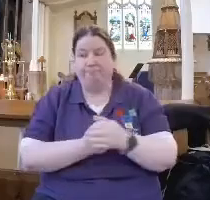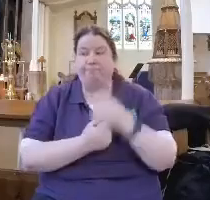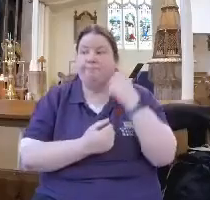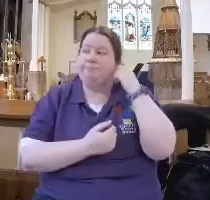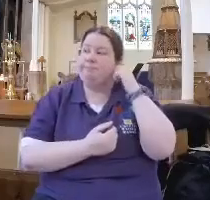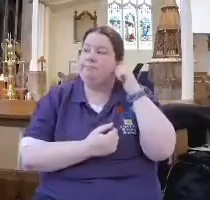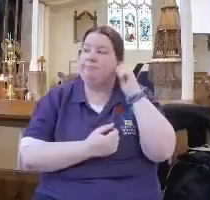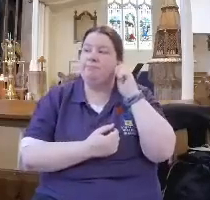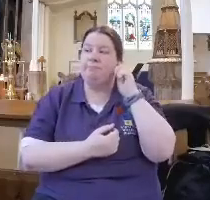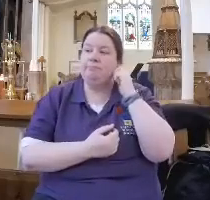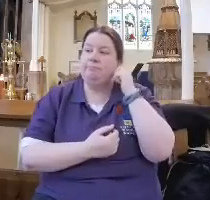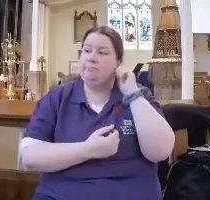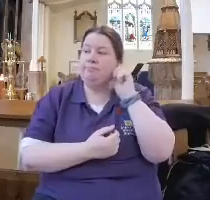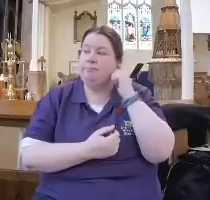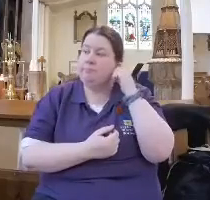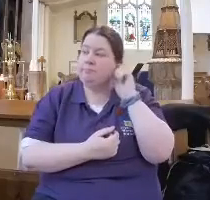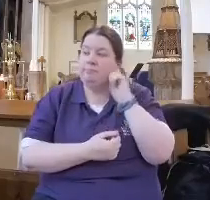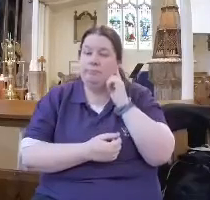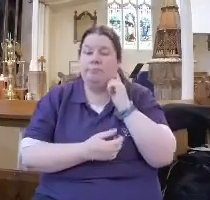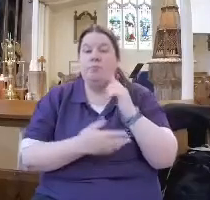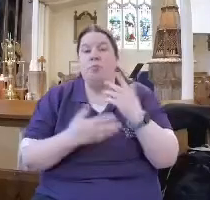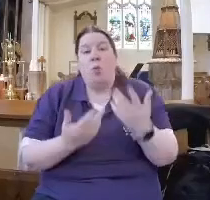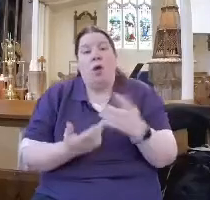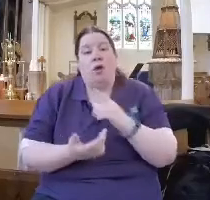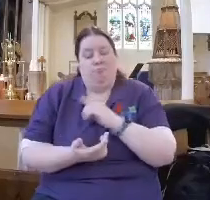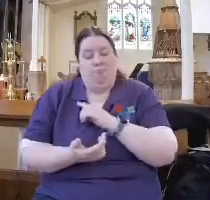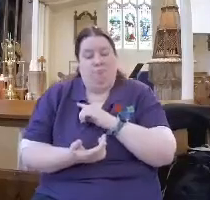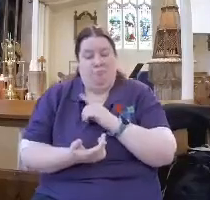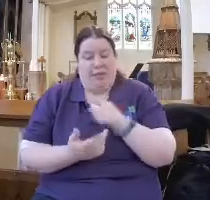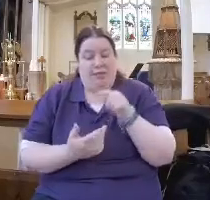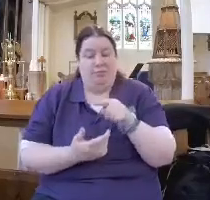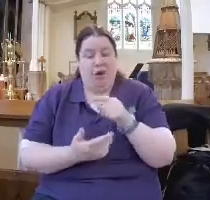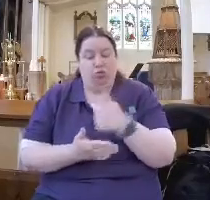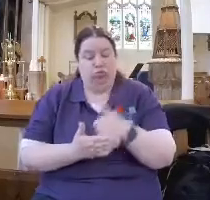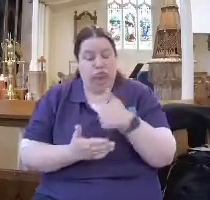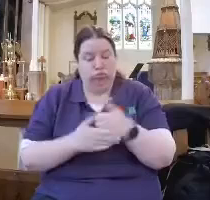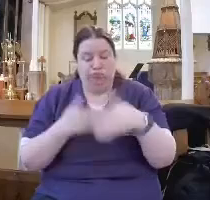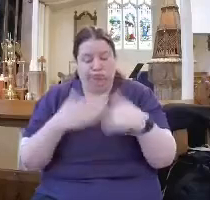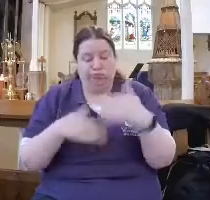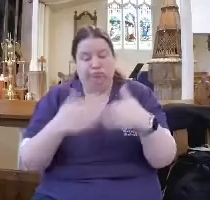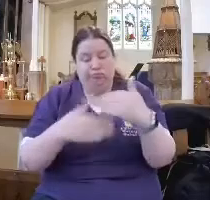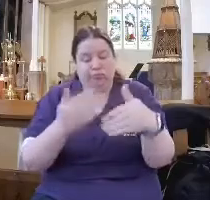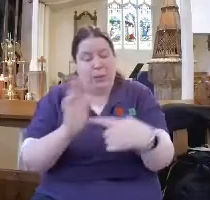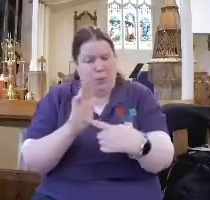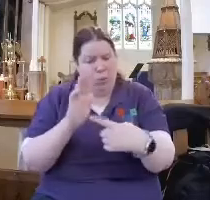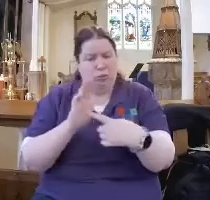reasons why a rhythm to our life is important. So if I said to you,